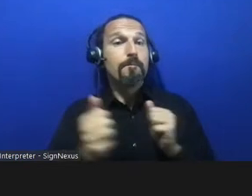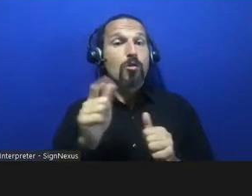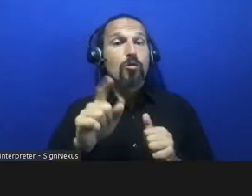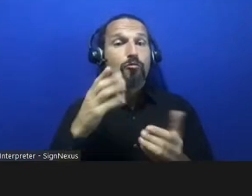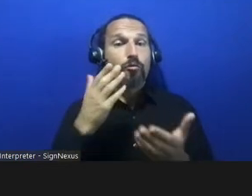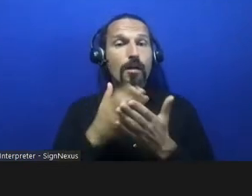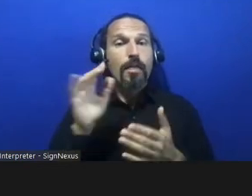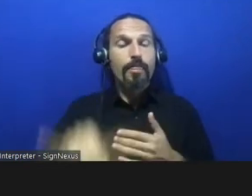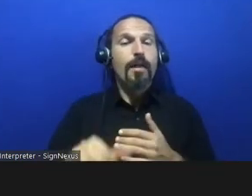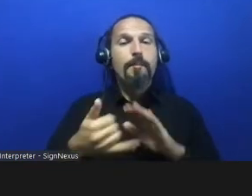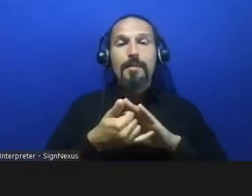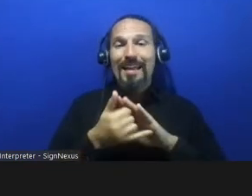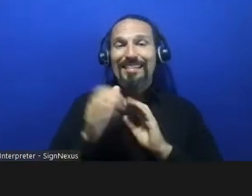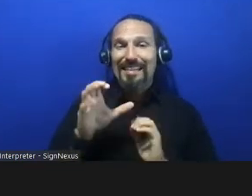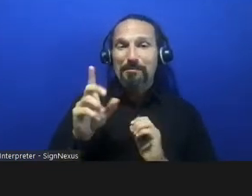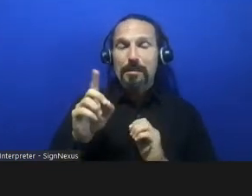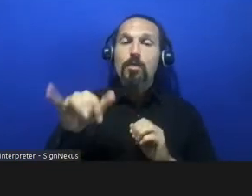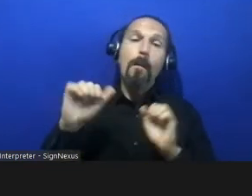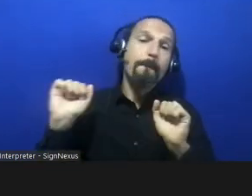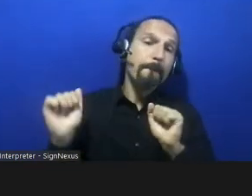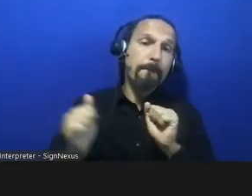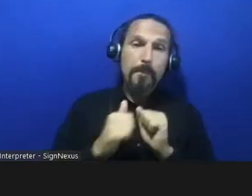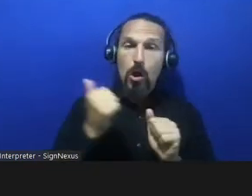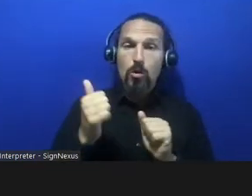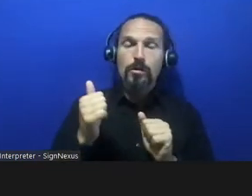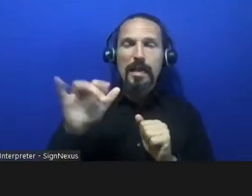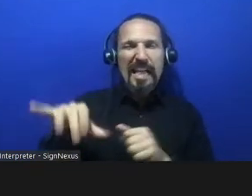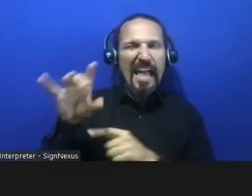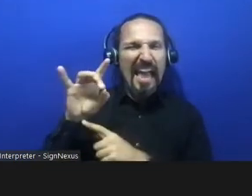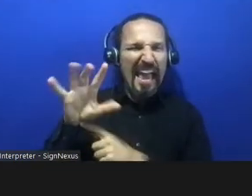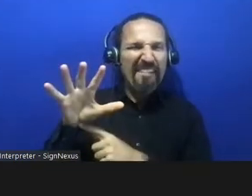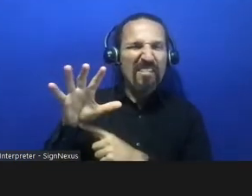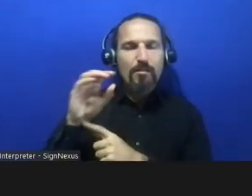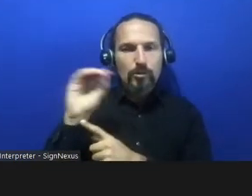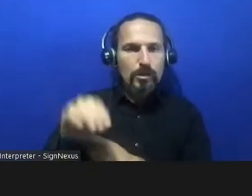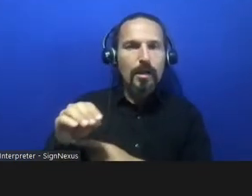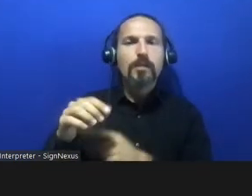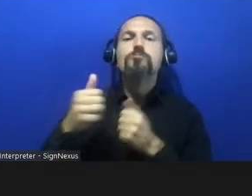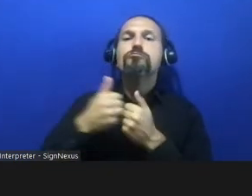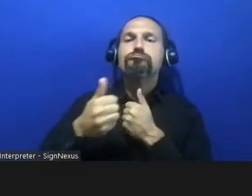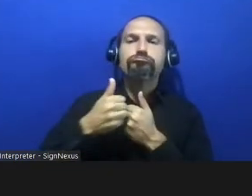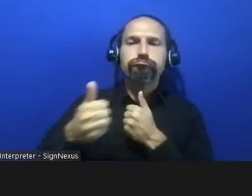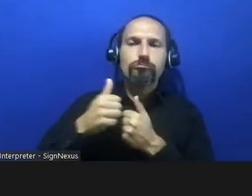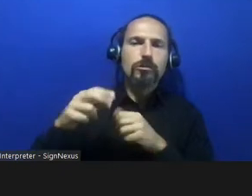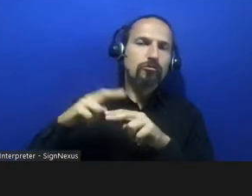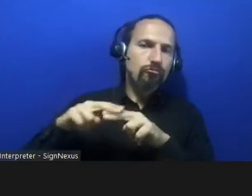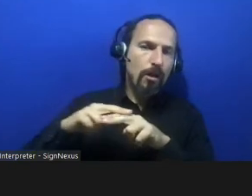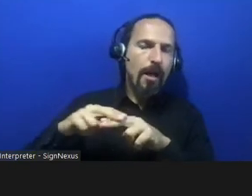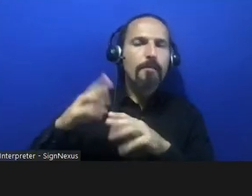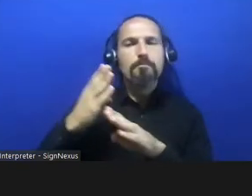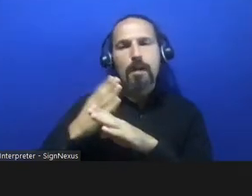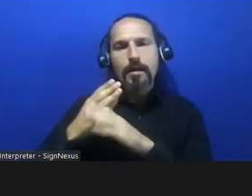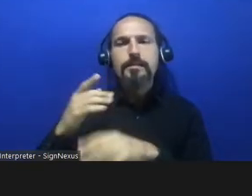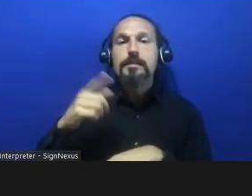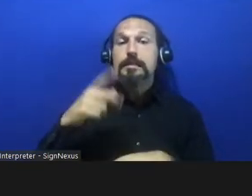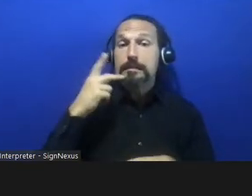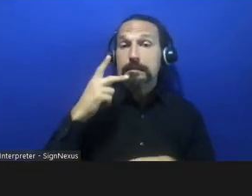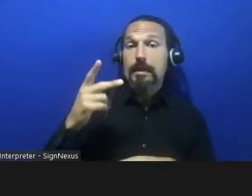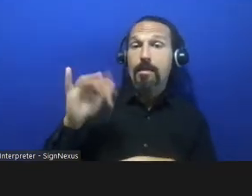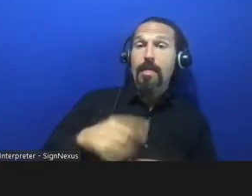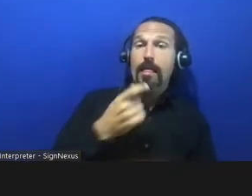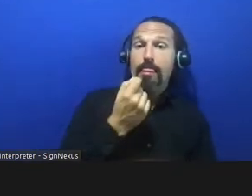central business district the vast majority 85 percent commute by transit of the eleven percent who commute by